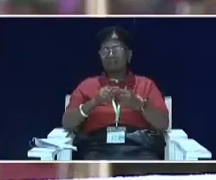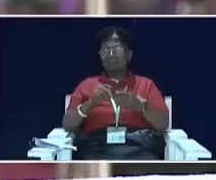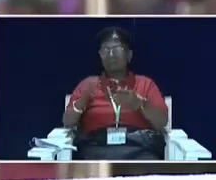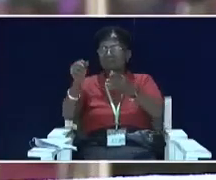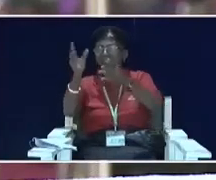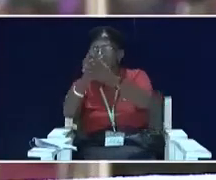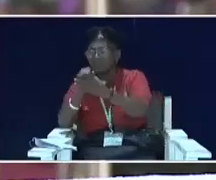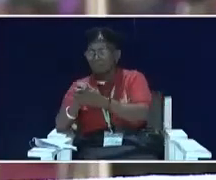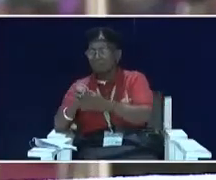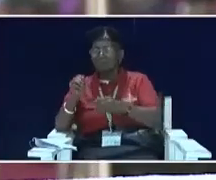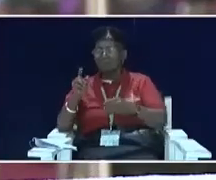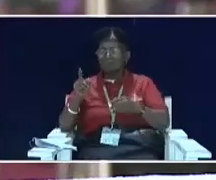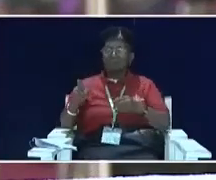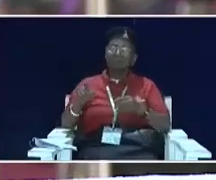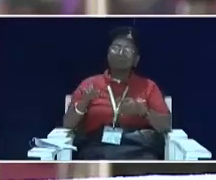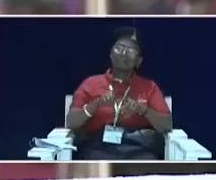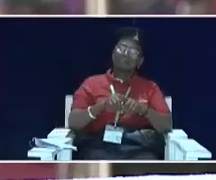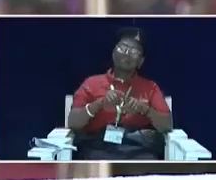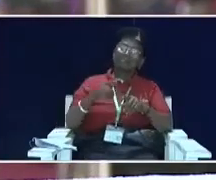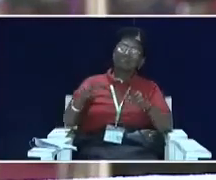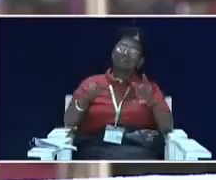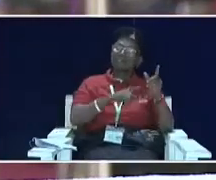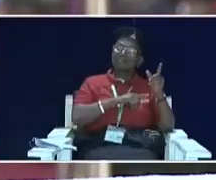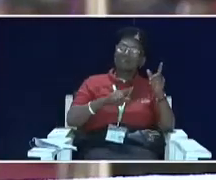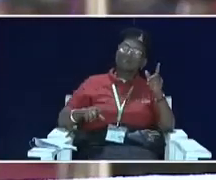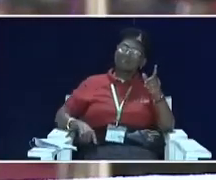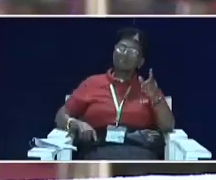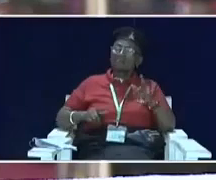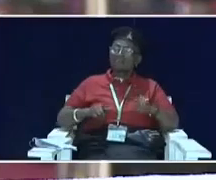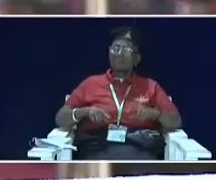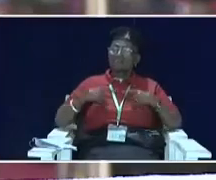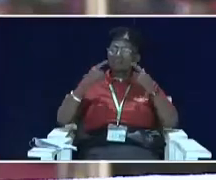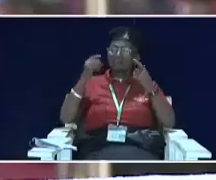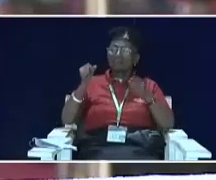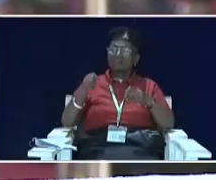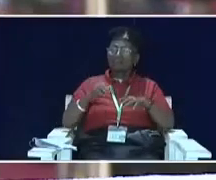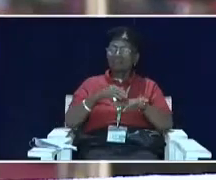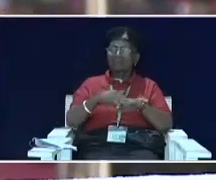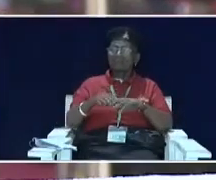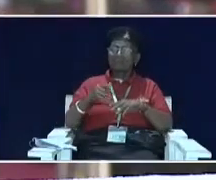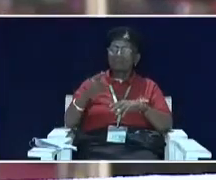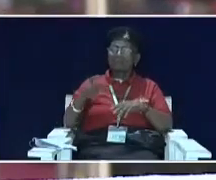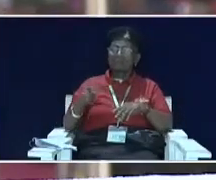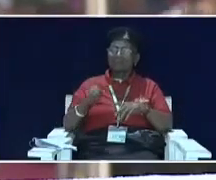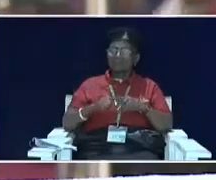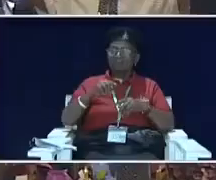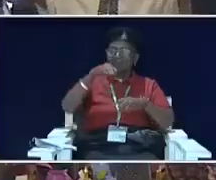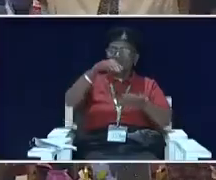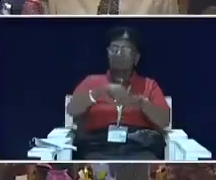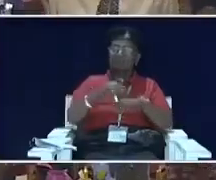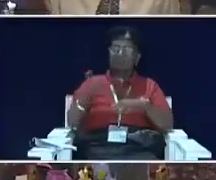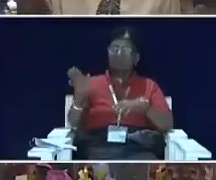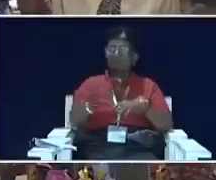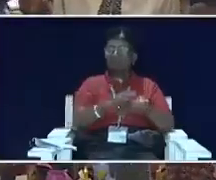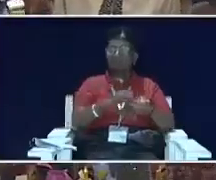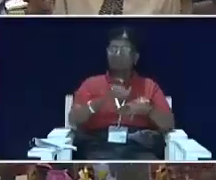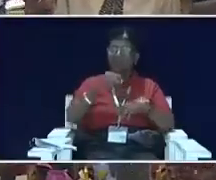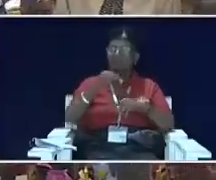As the Lord lives, after tonight, your enemies will bow down before you.